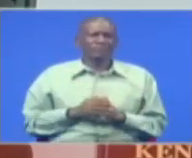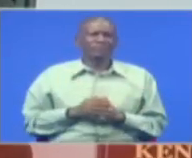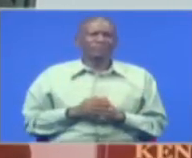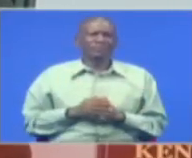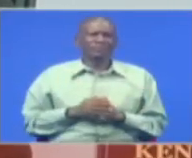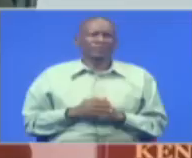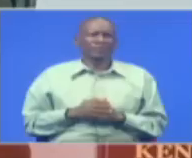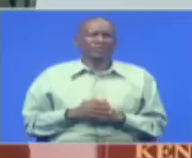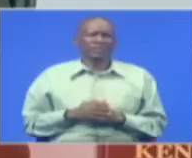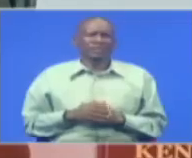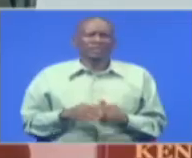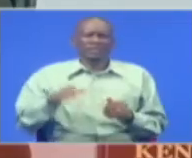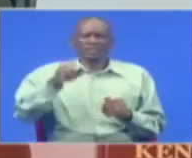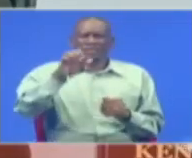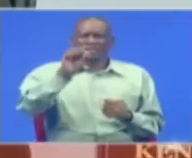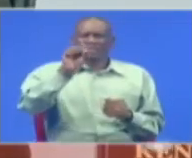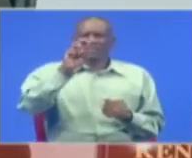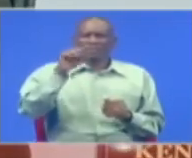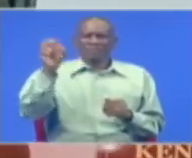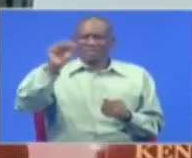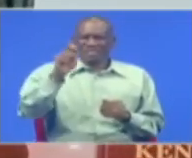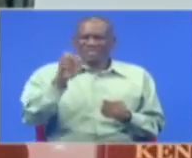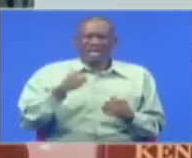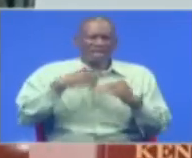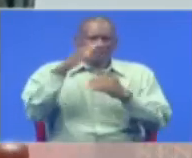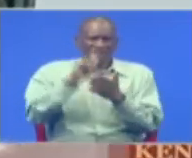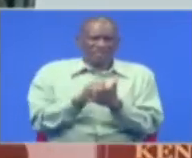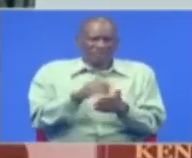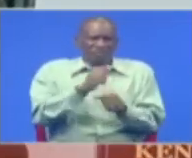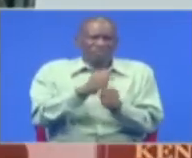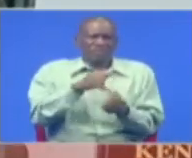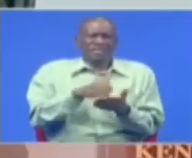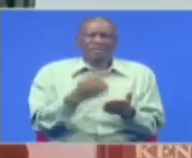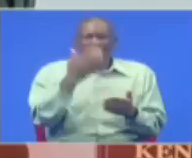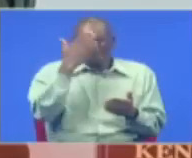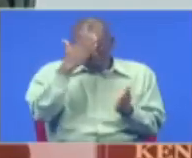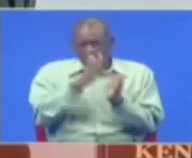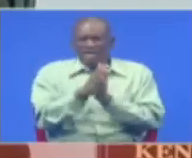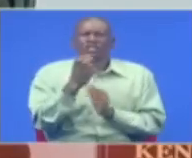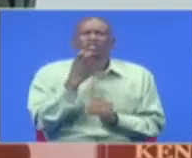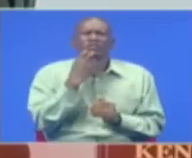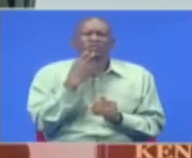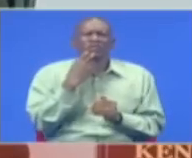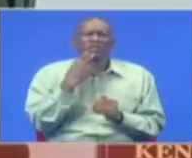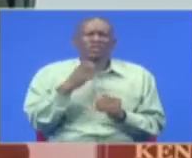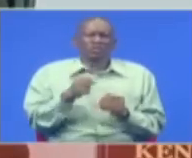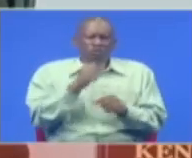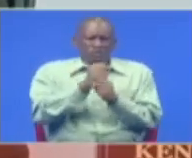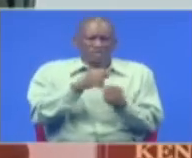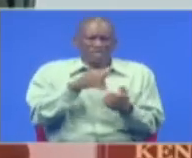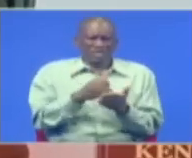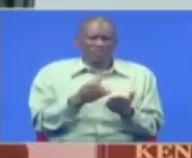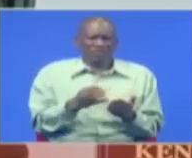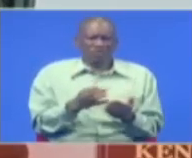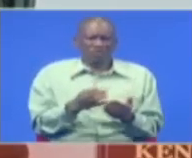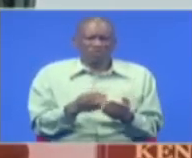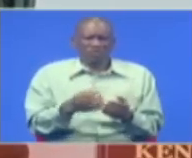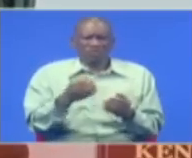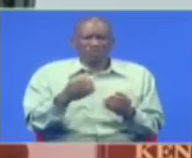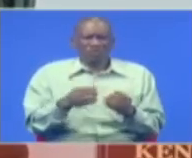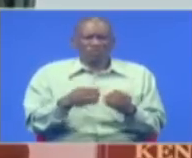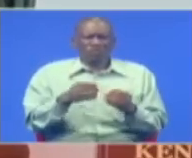The semester thereafter, we make it Monday and Tuesday. So we did it progressively to